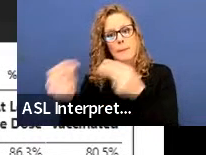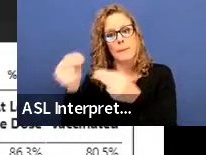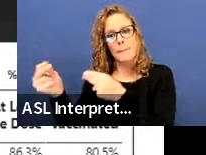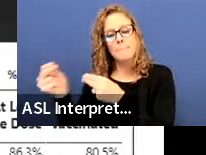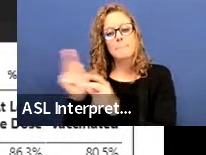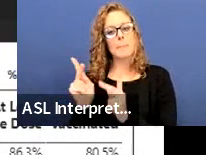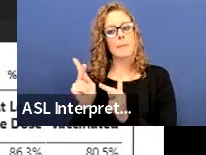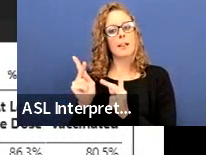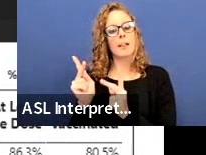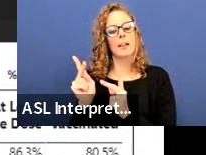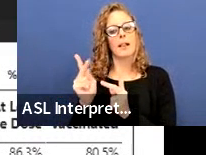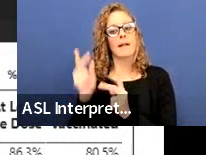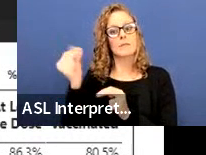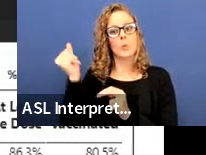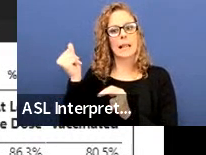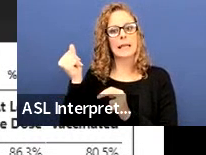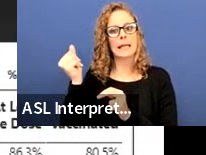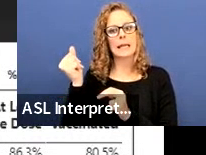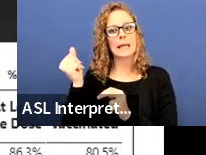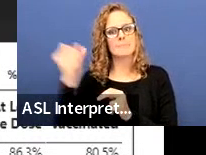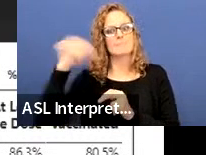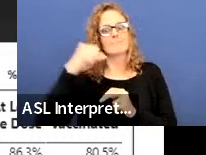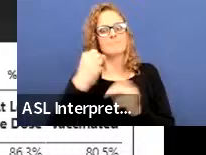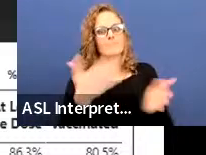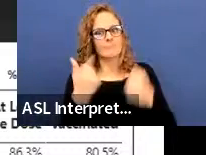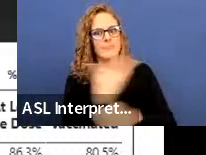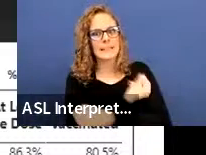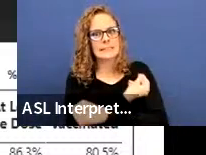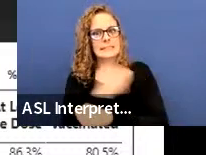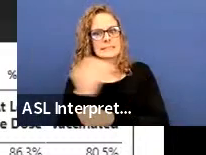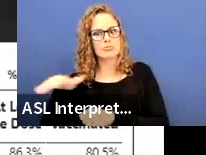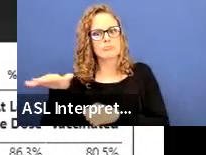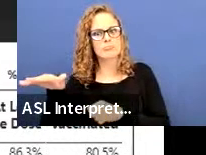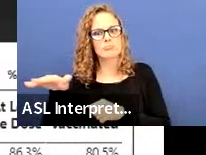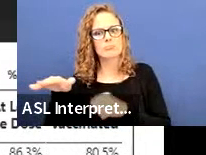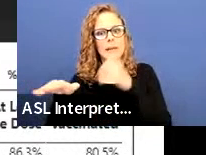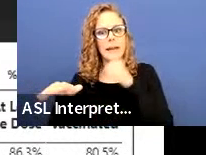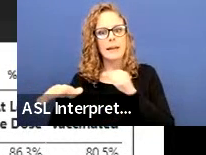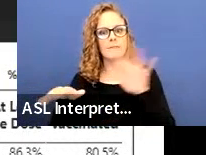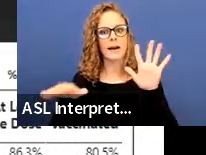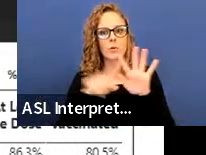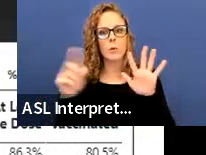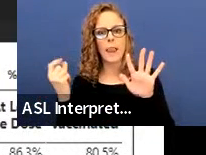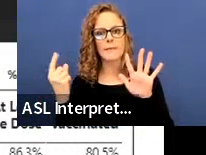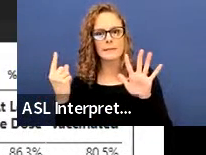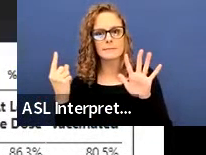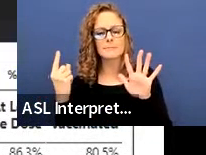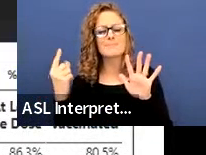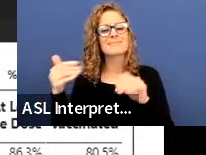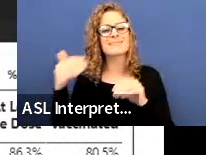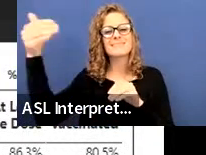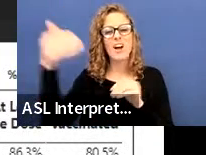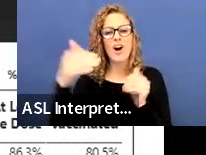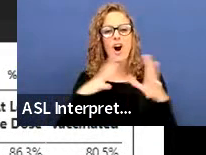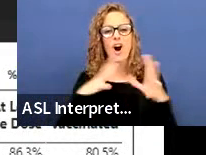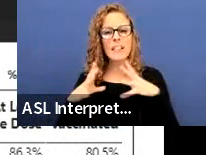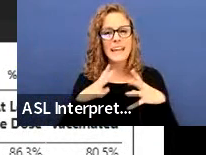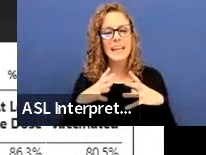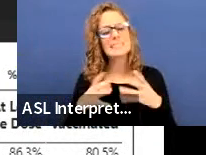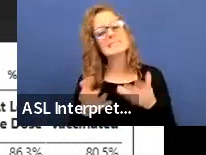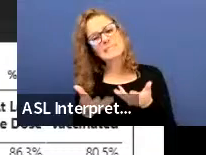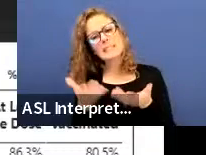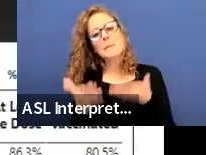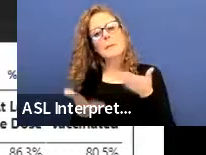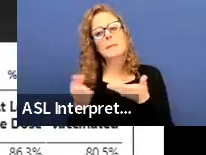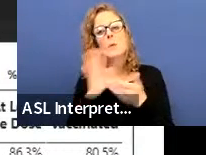people quickly embracing this. It may slow down going into the holidays. The early adopters have already been vaccinated.